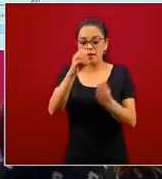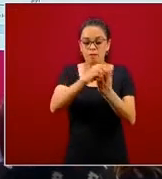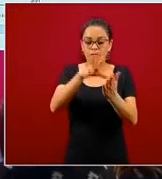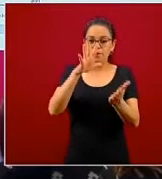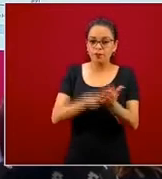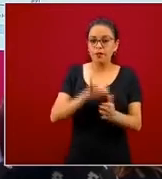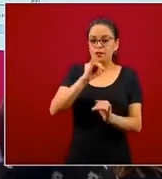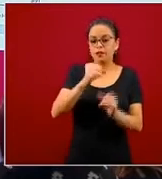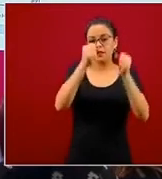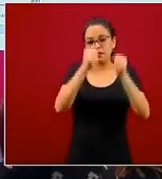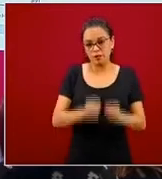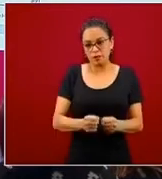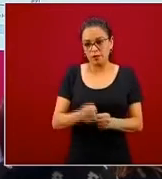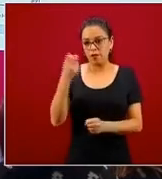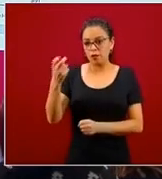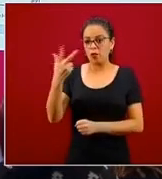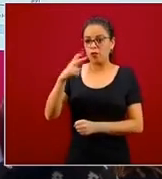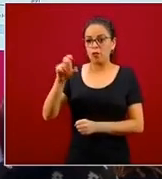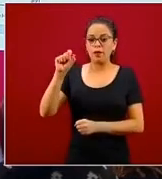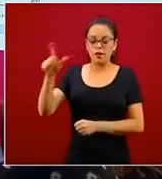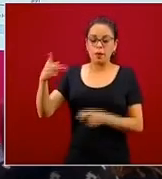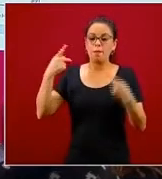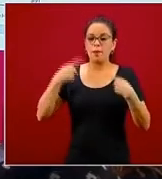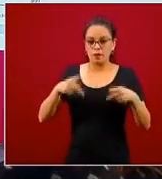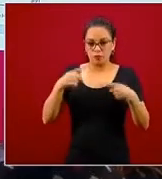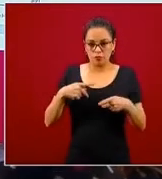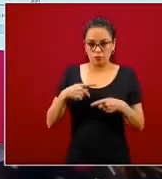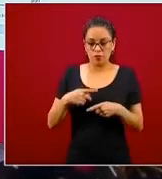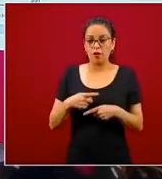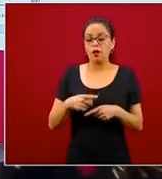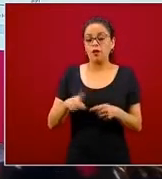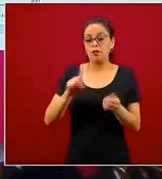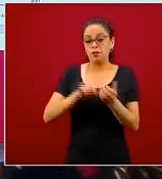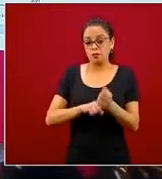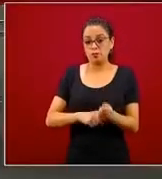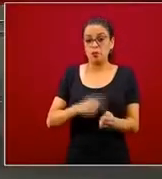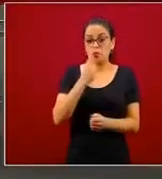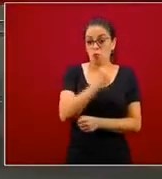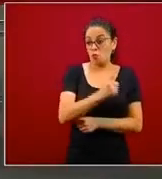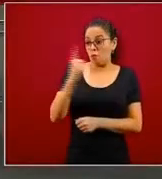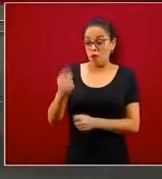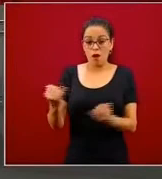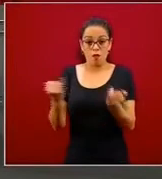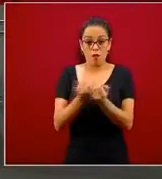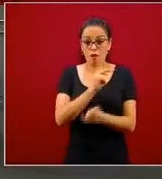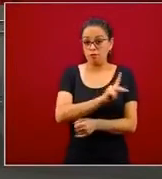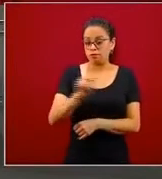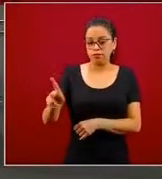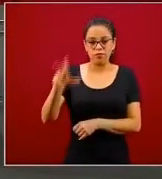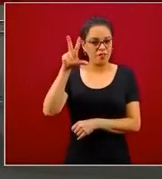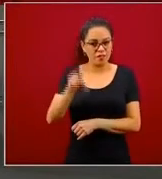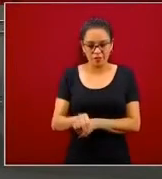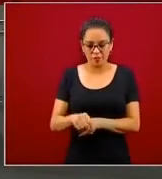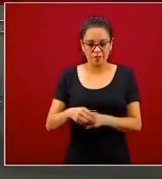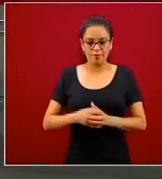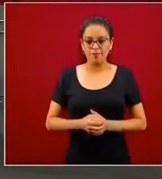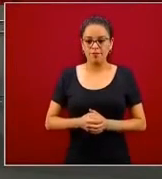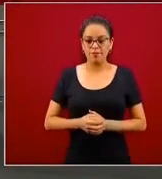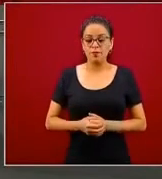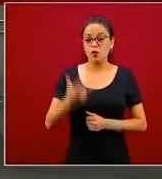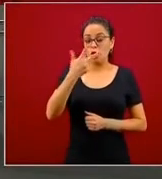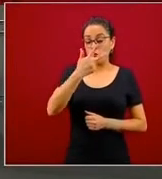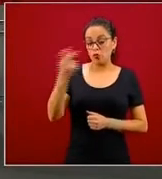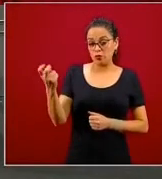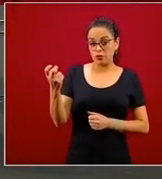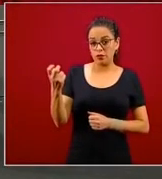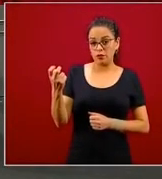that cases, 827 people, not necessarily corresponding one-to-one. If we go back a